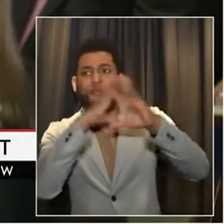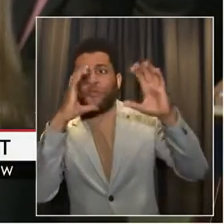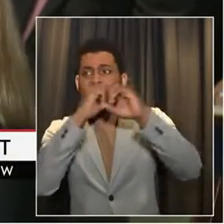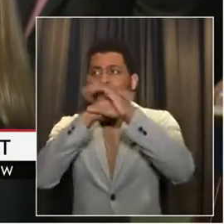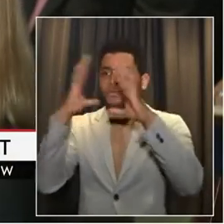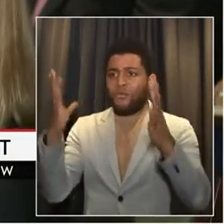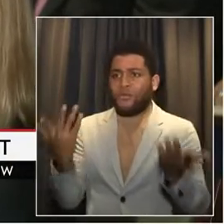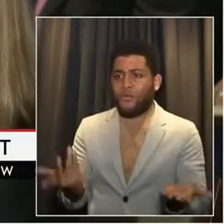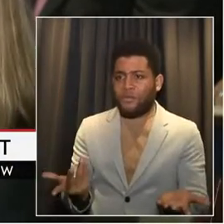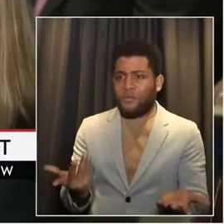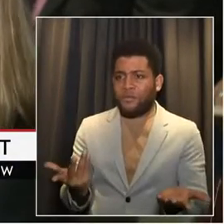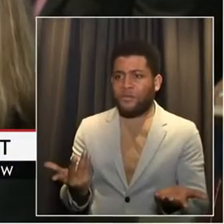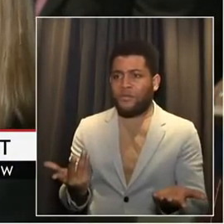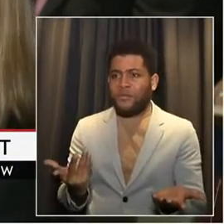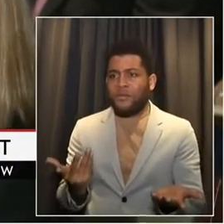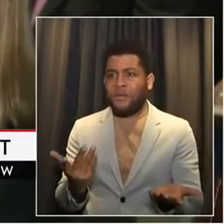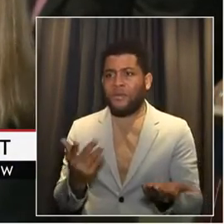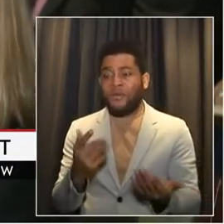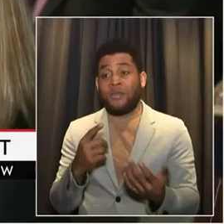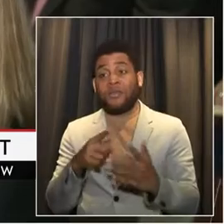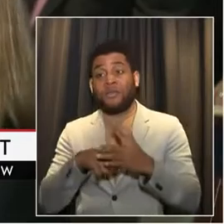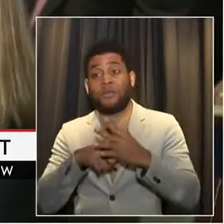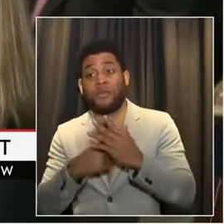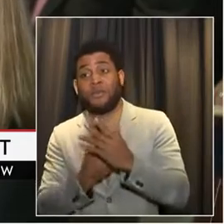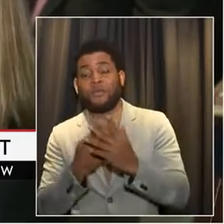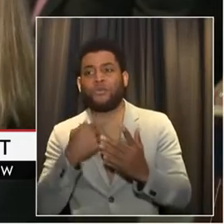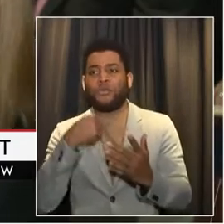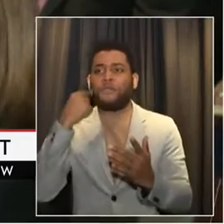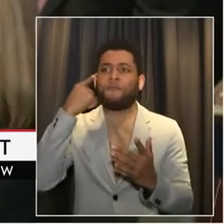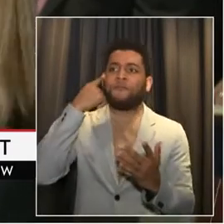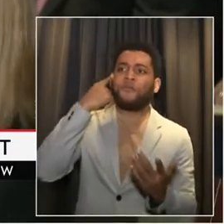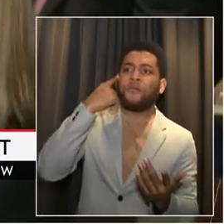it will be visions, and then perhaps we will be narrowing